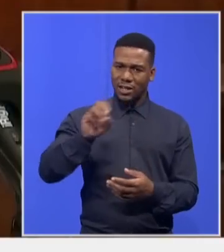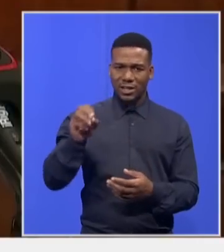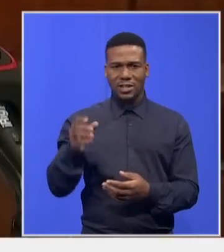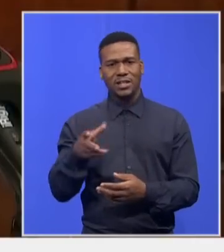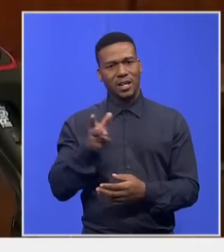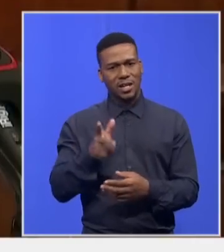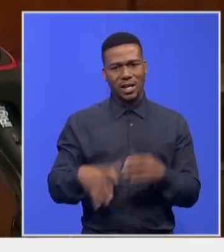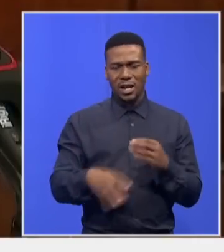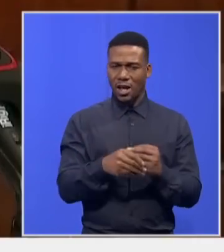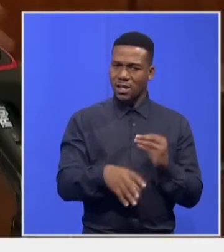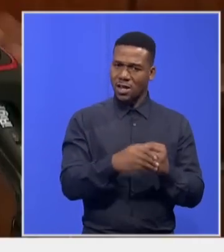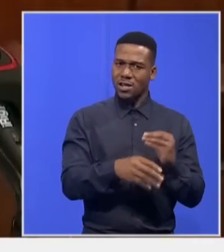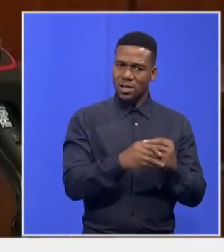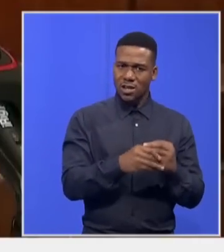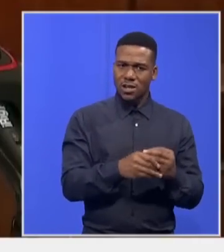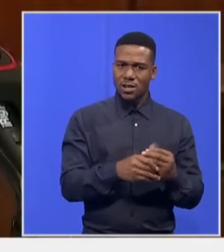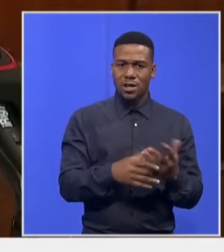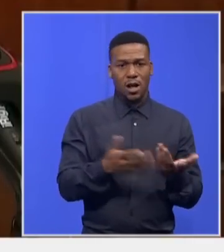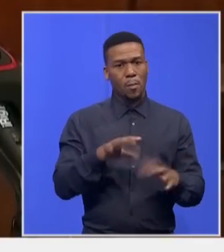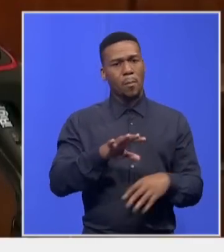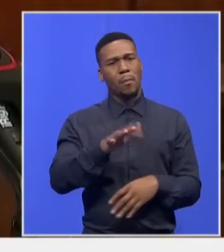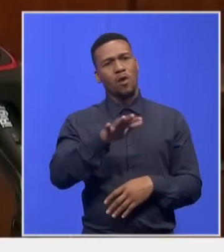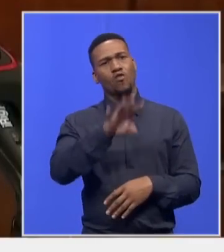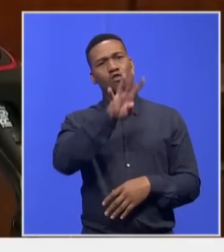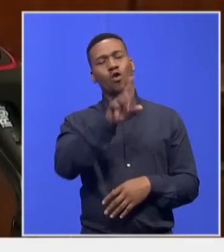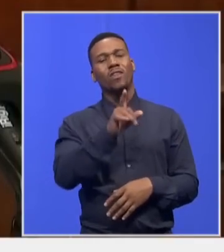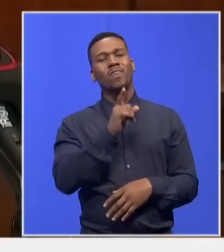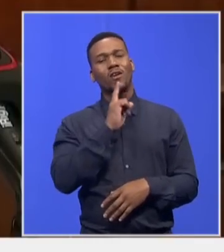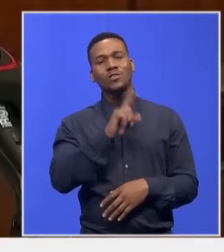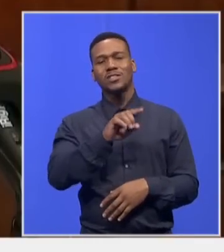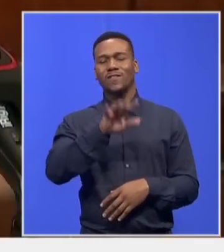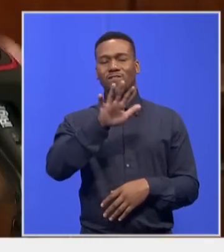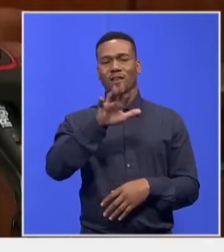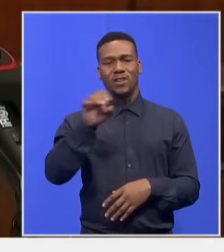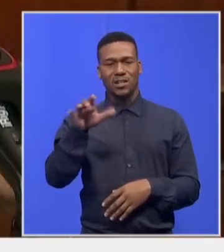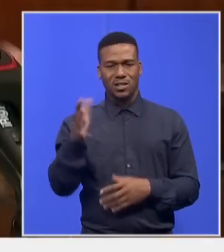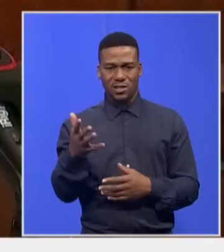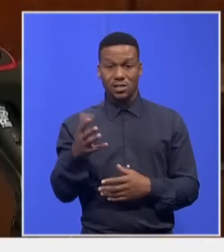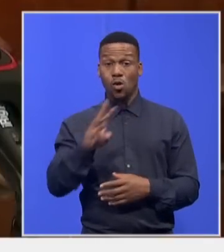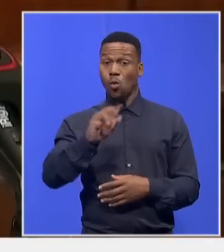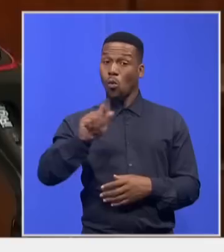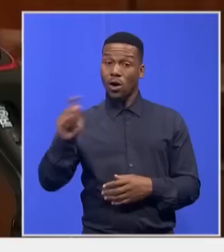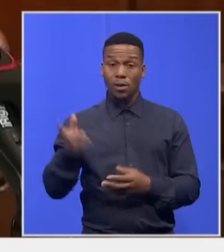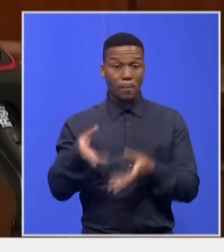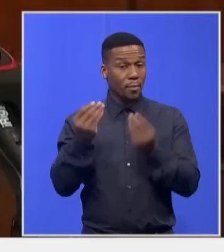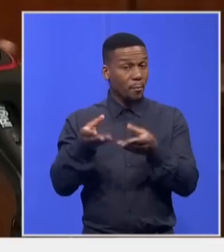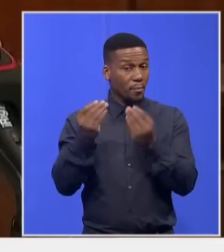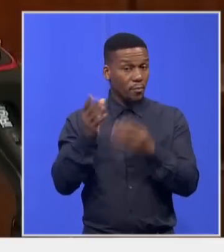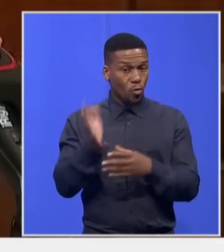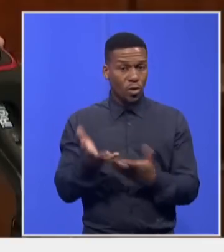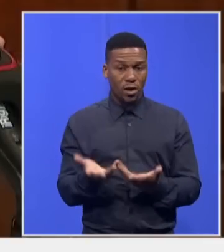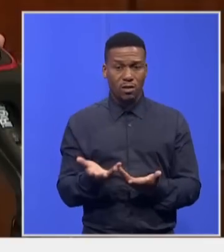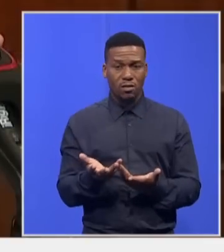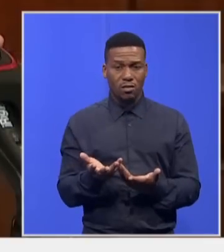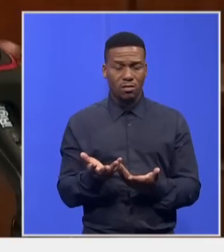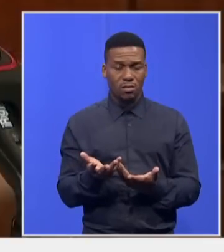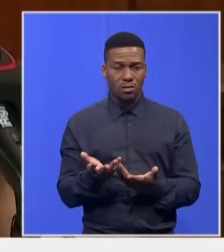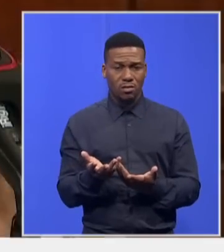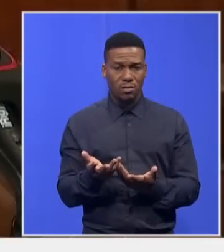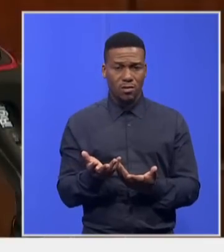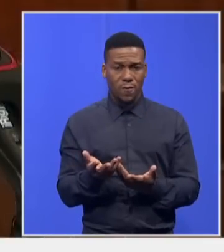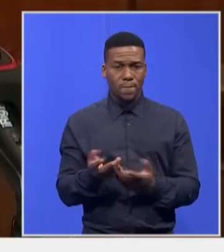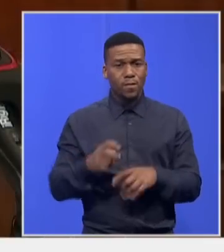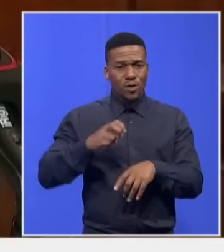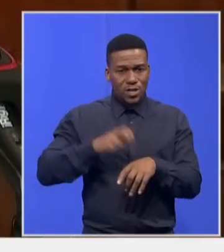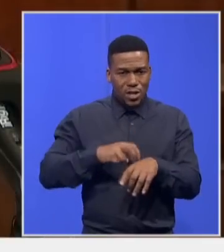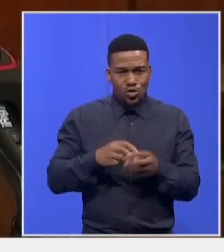5,400 of these megawatts that are locked there. And once we address the issues of slips,